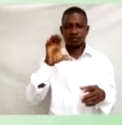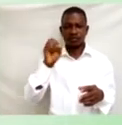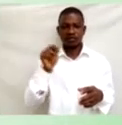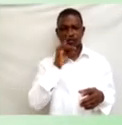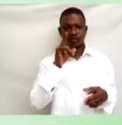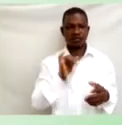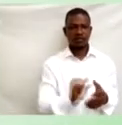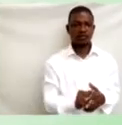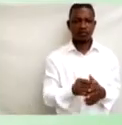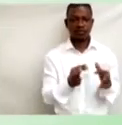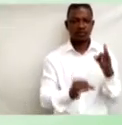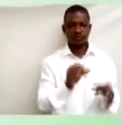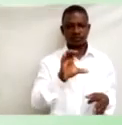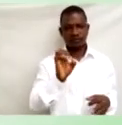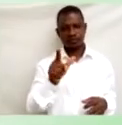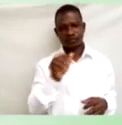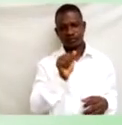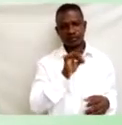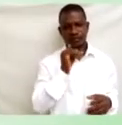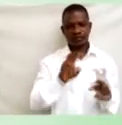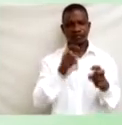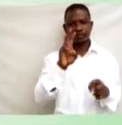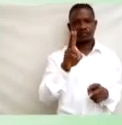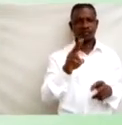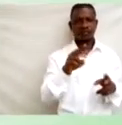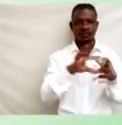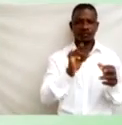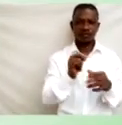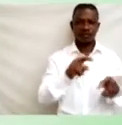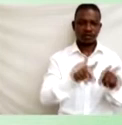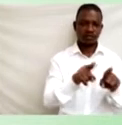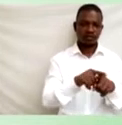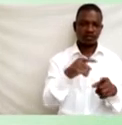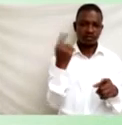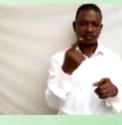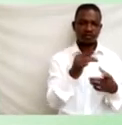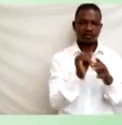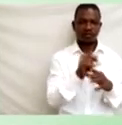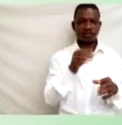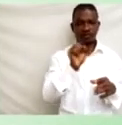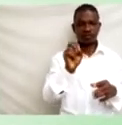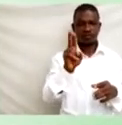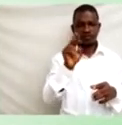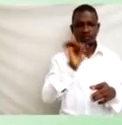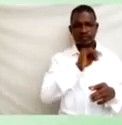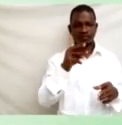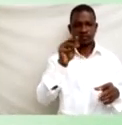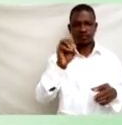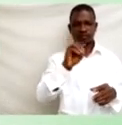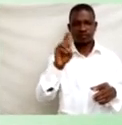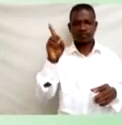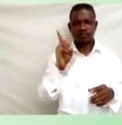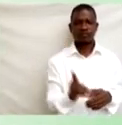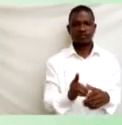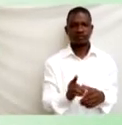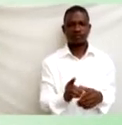and they are as follows. 1. If the